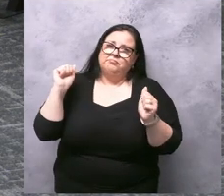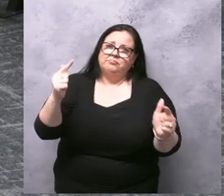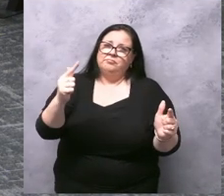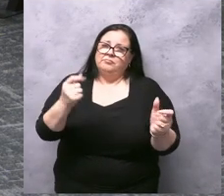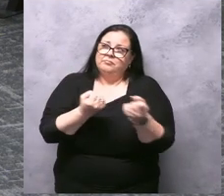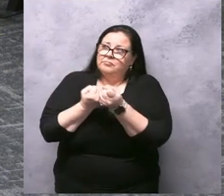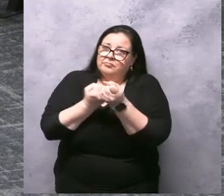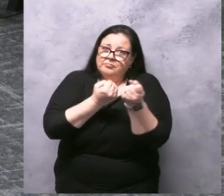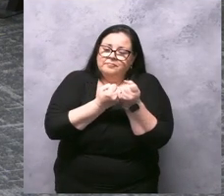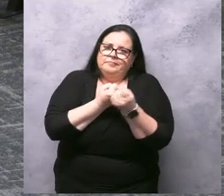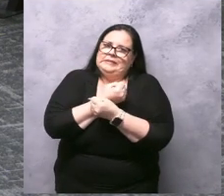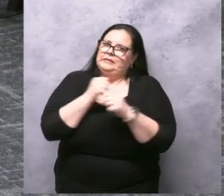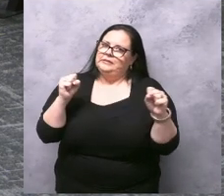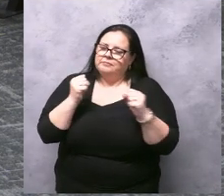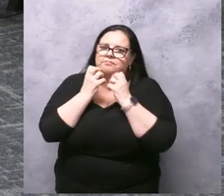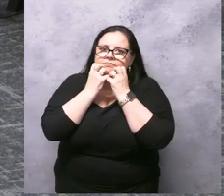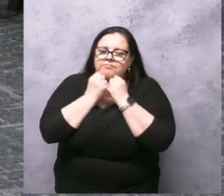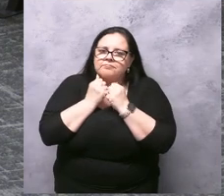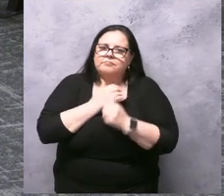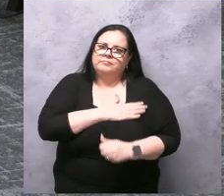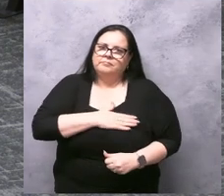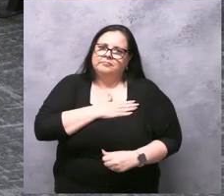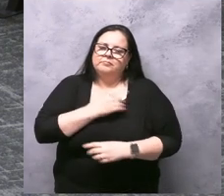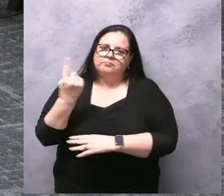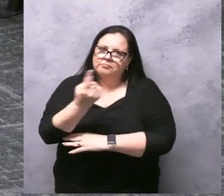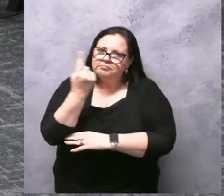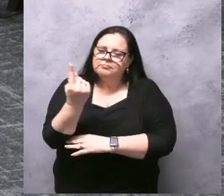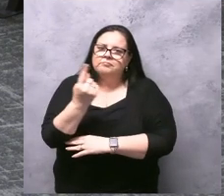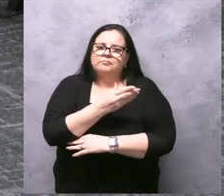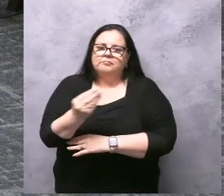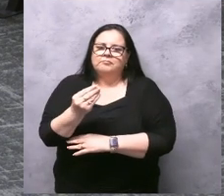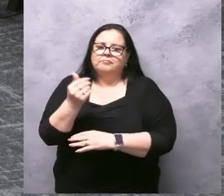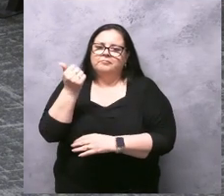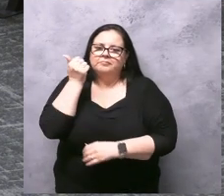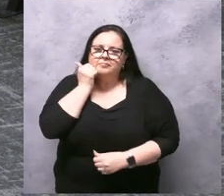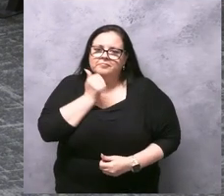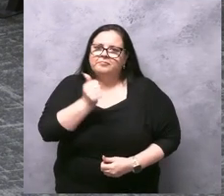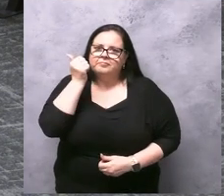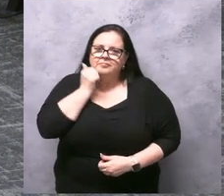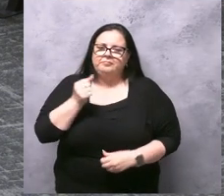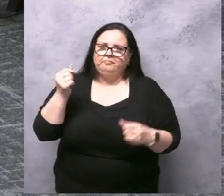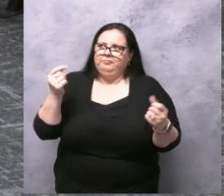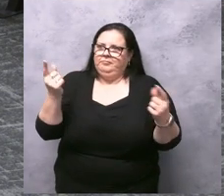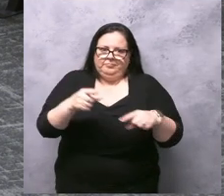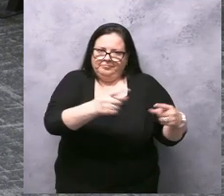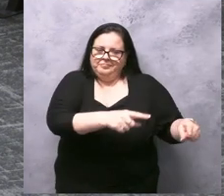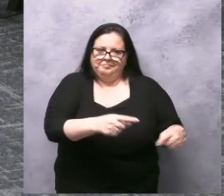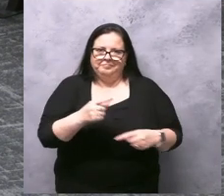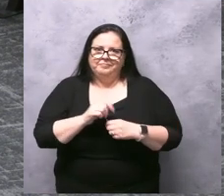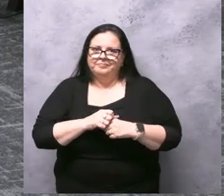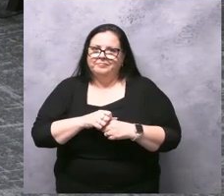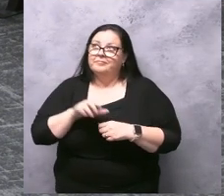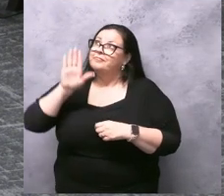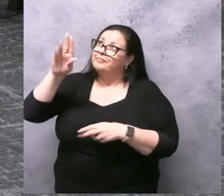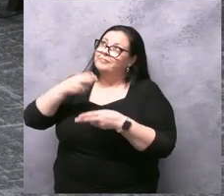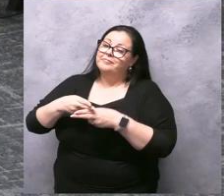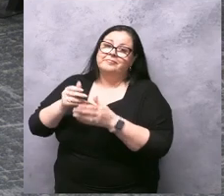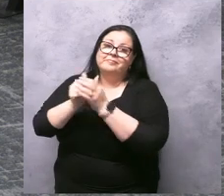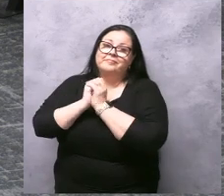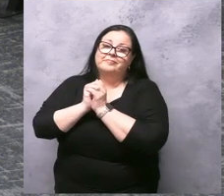staff safe at all times and during every occasion. In your name we